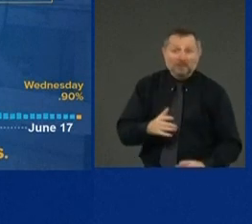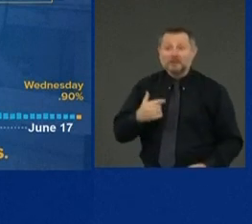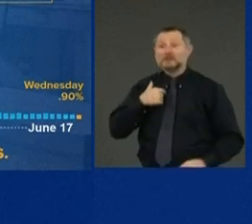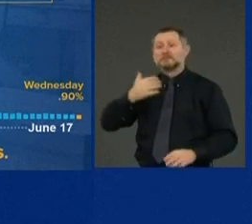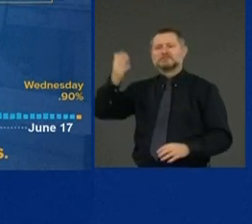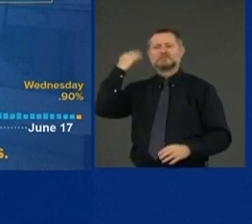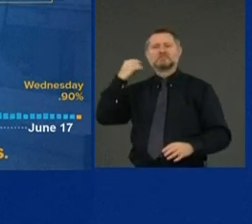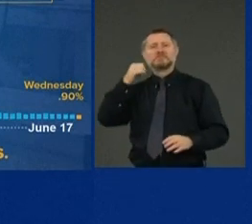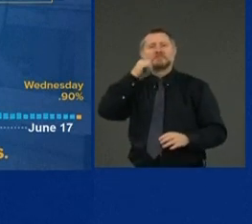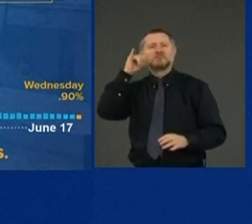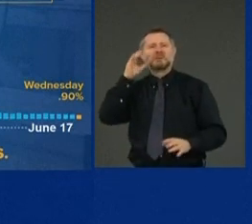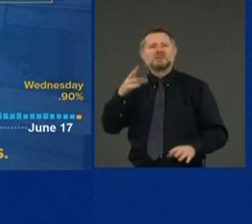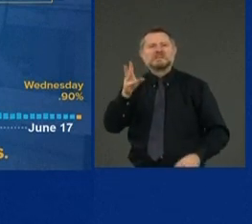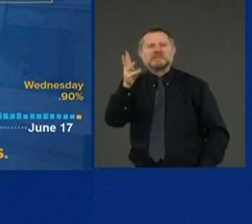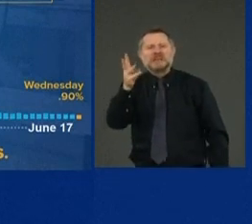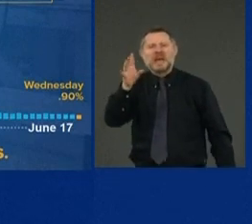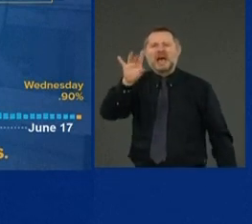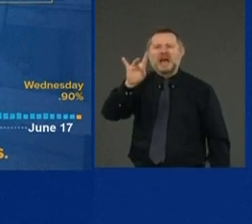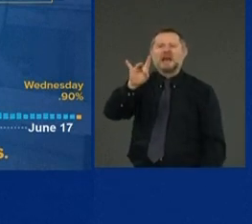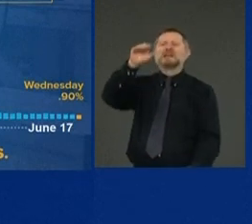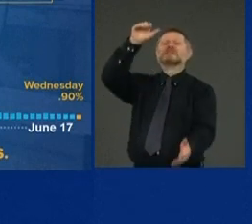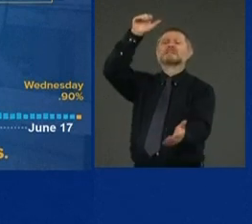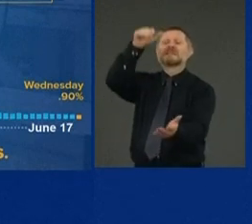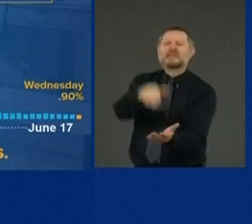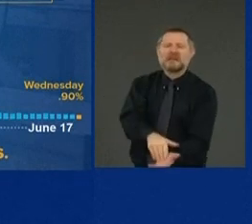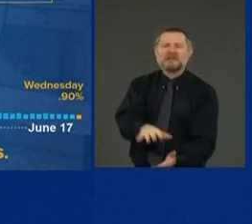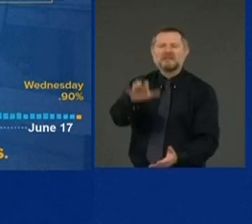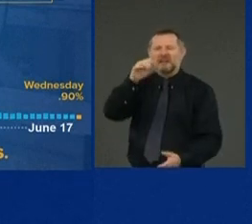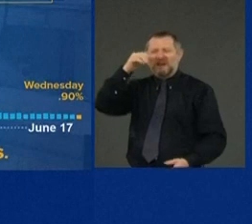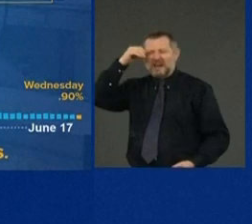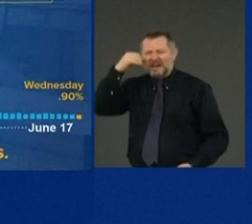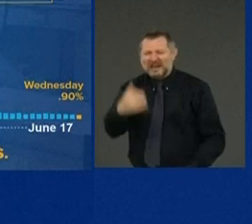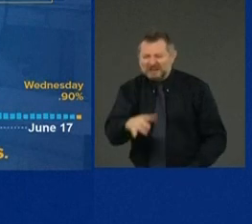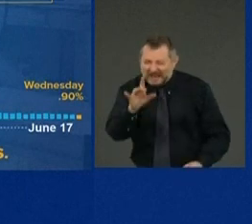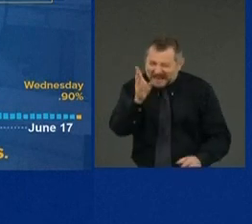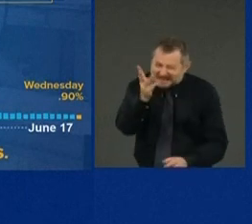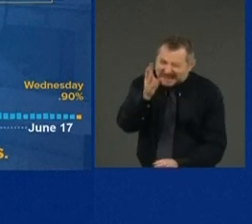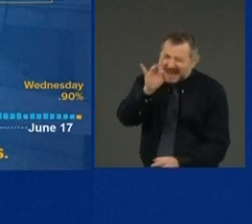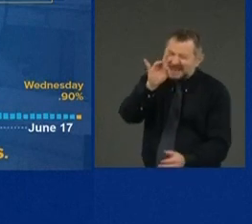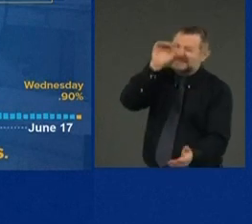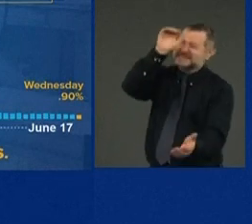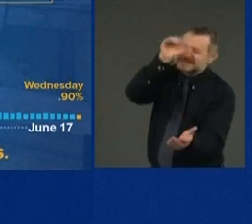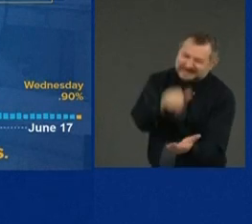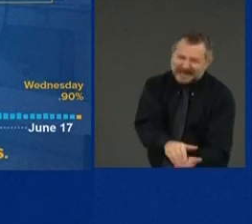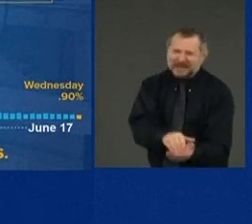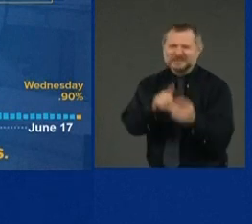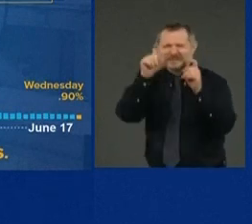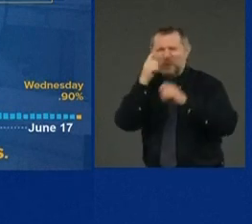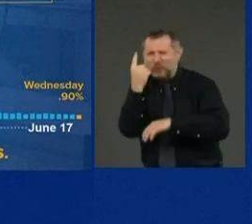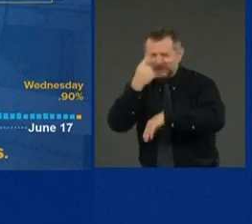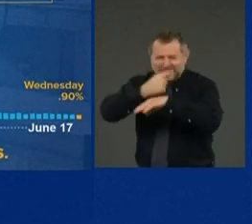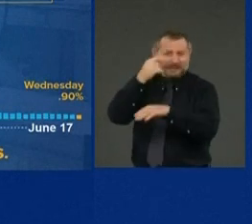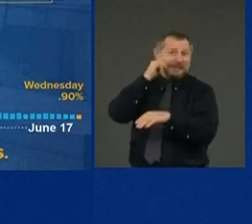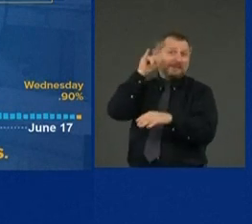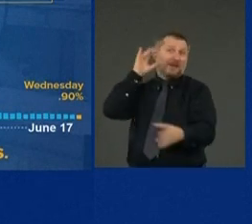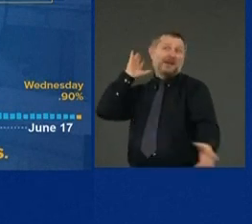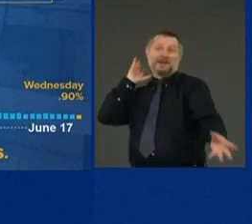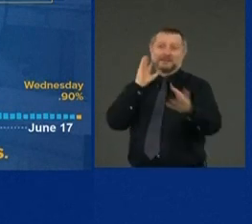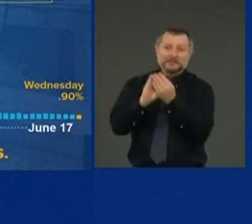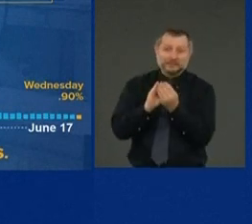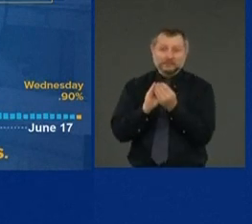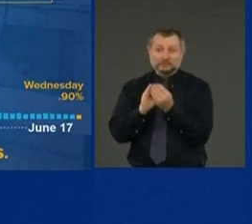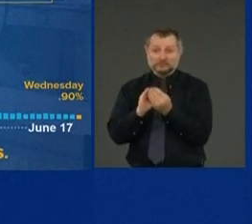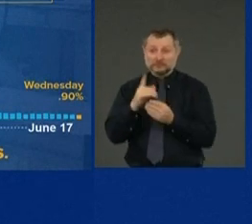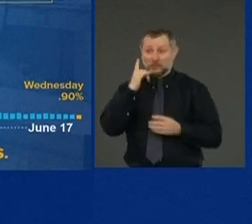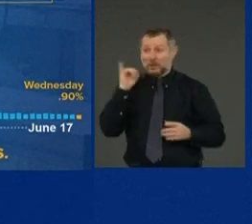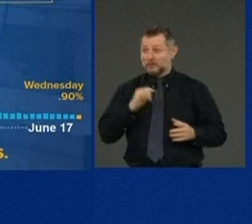68,000 tests yesterday. Just think about that, 68,000 tests in one day, okay? Sounds like a lot.